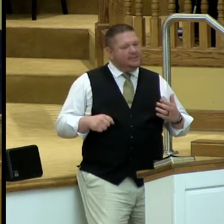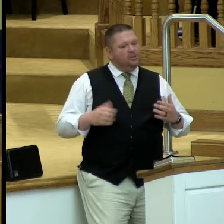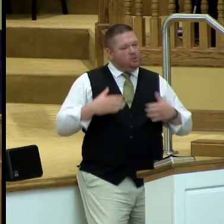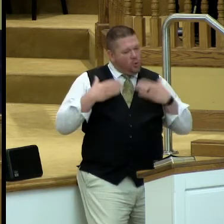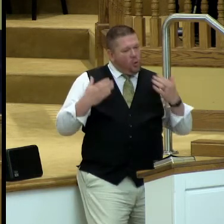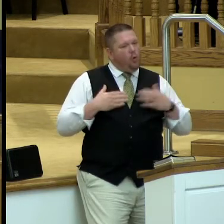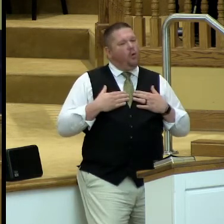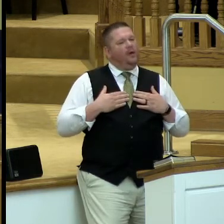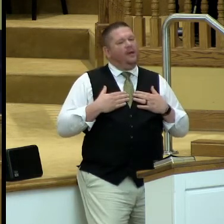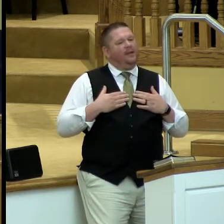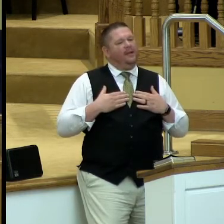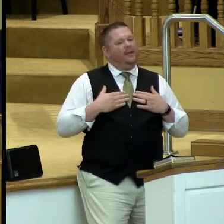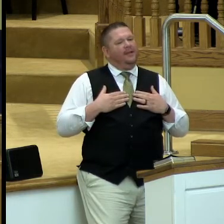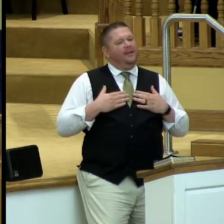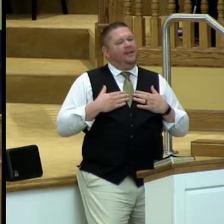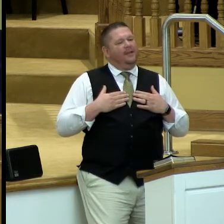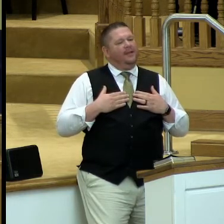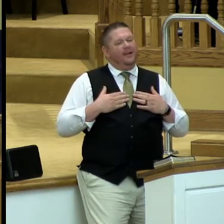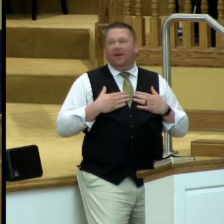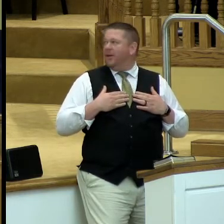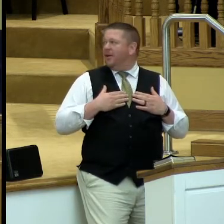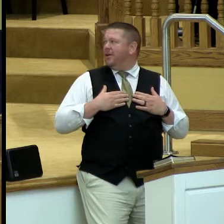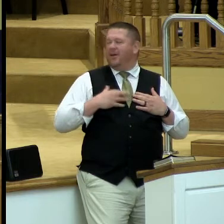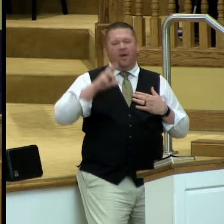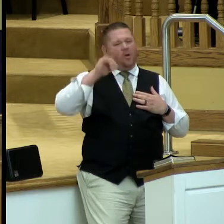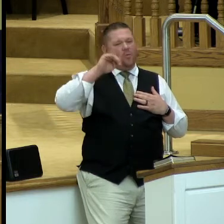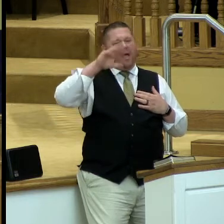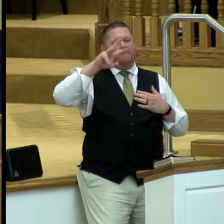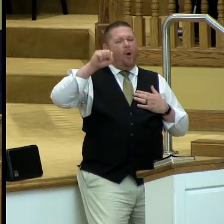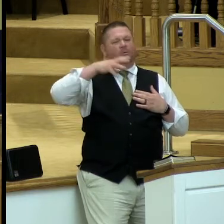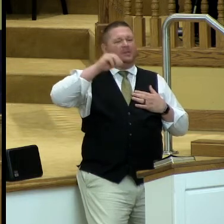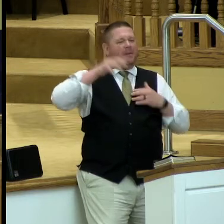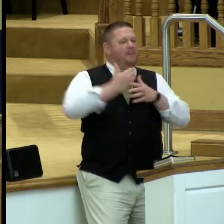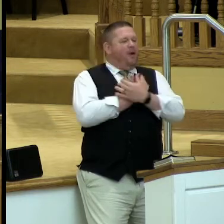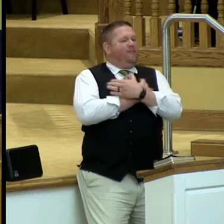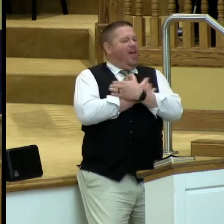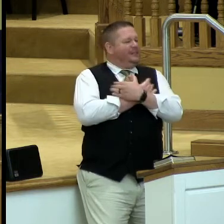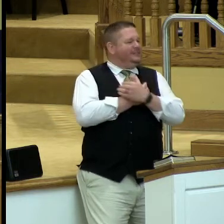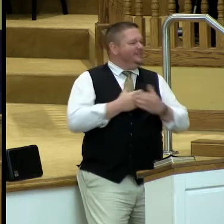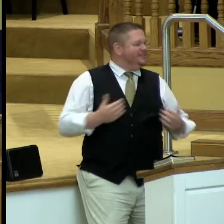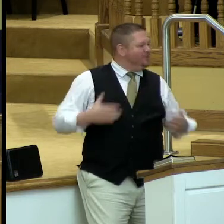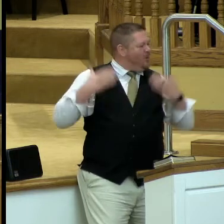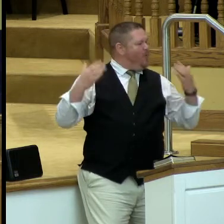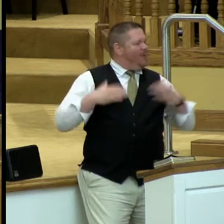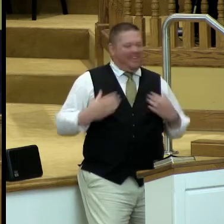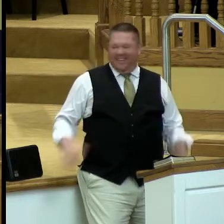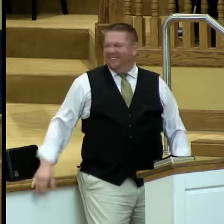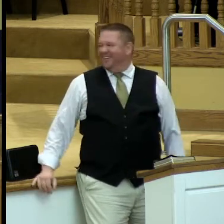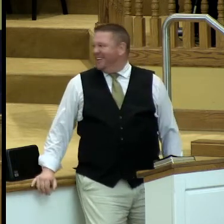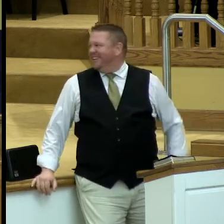Yes, joy. Rainbows and butterflies. Hallelujah.